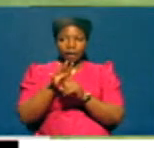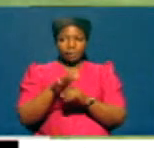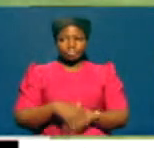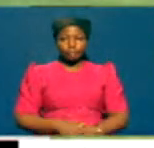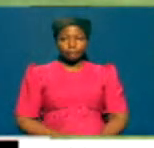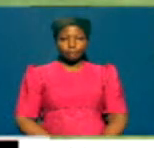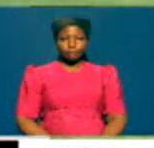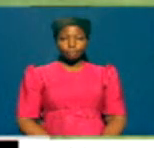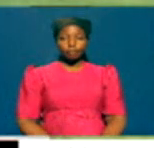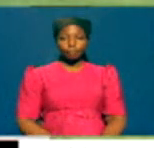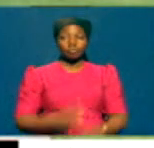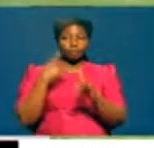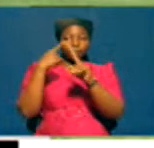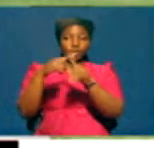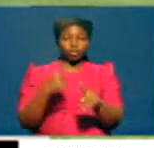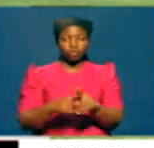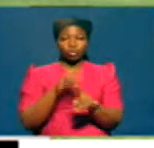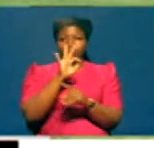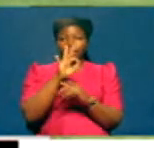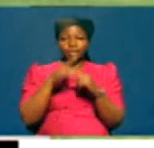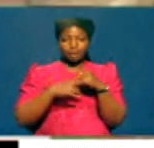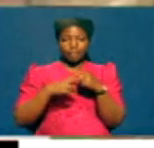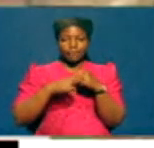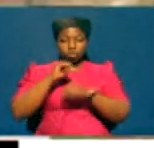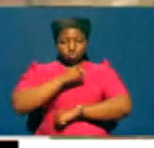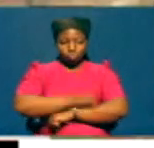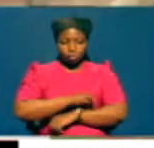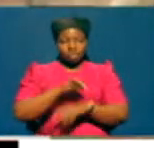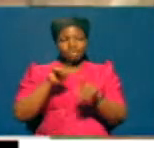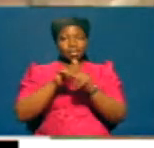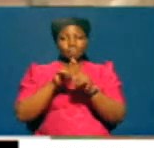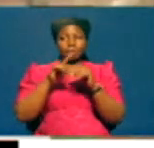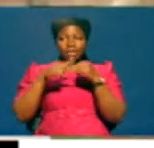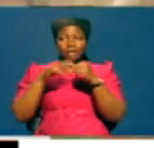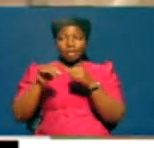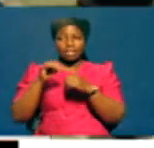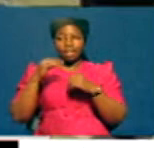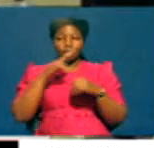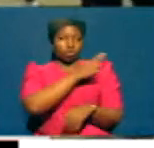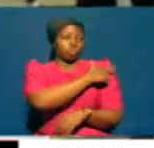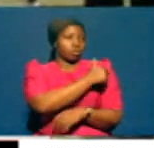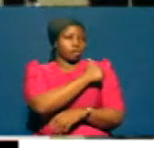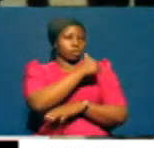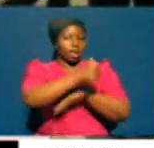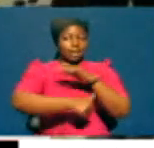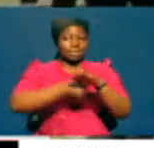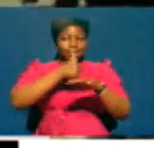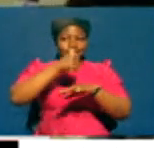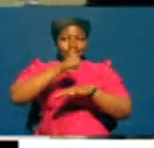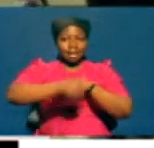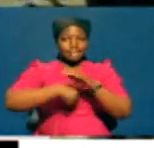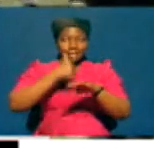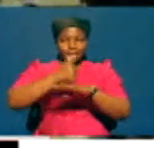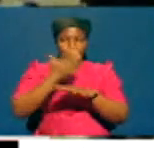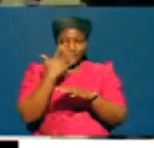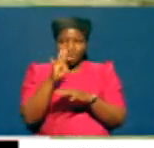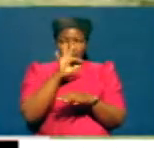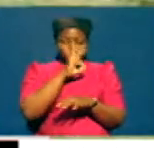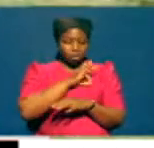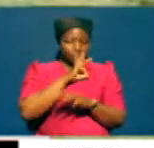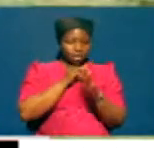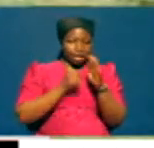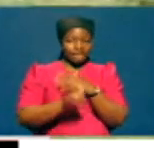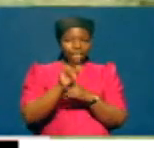A total of 37 schools and 70 health facilities had been established to benefit under a two-year project which